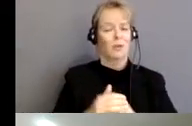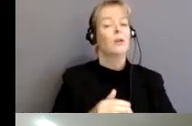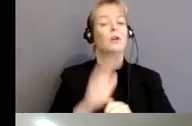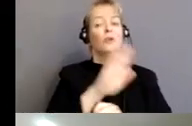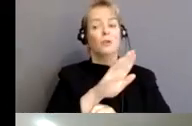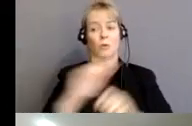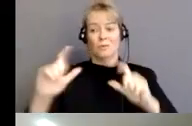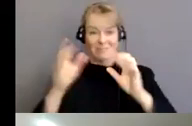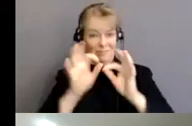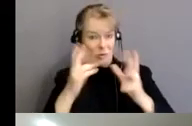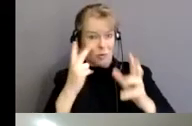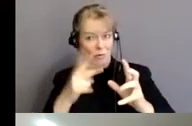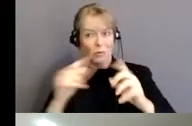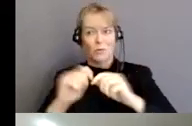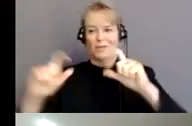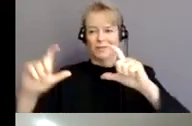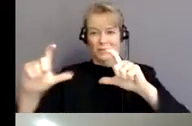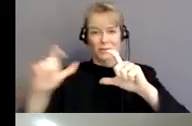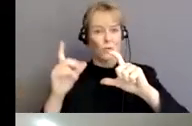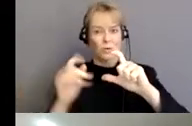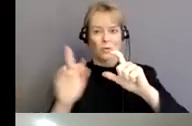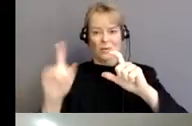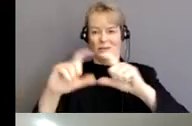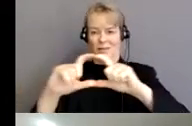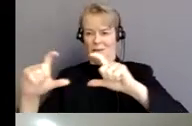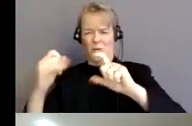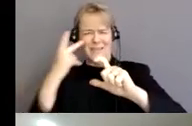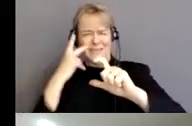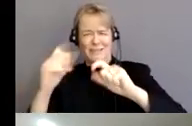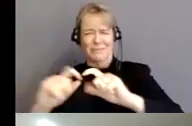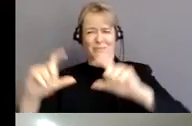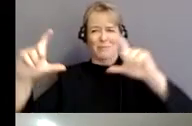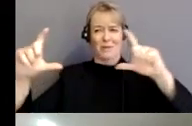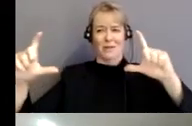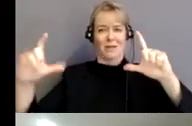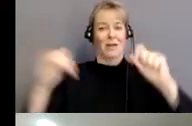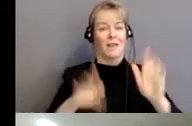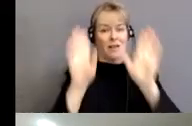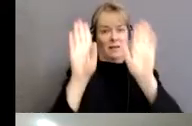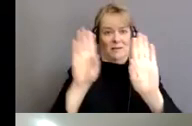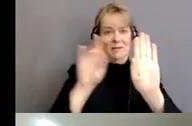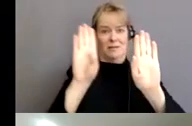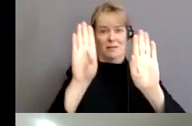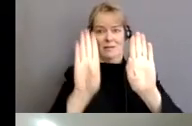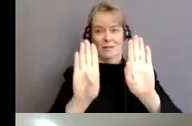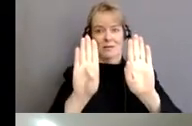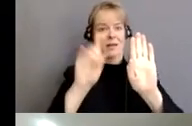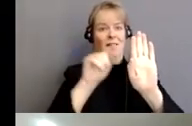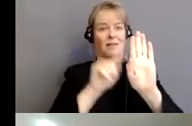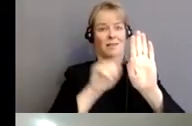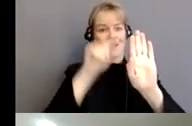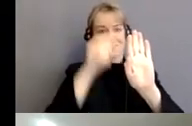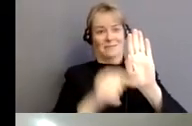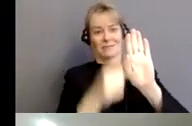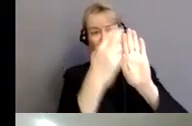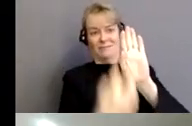the interpreter by just dragging the black line beside the interpreter to make the image a little larger for you on your own screen. So you